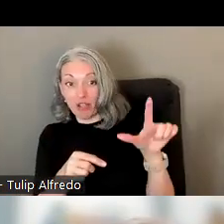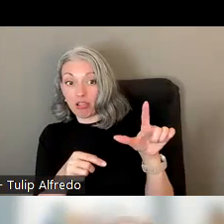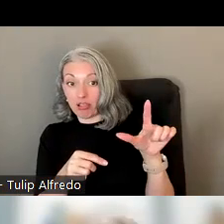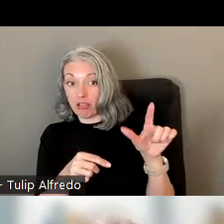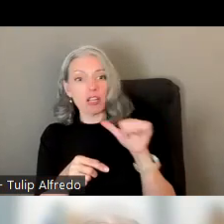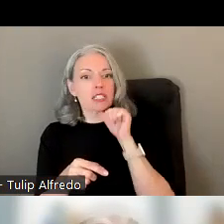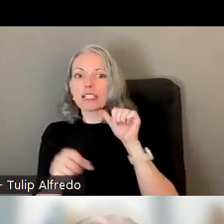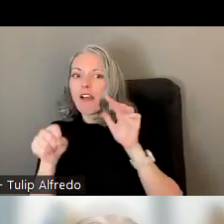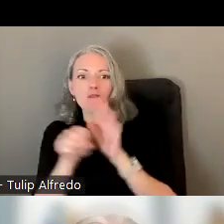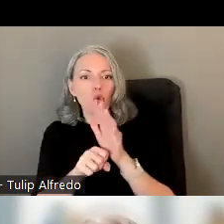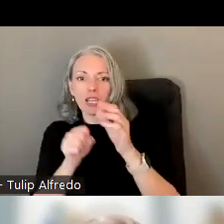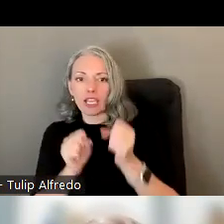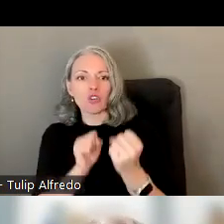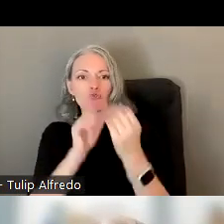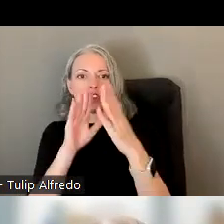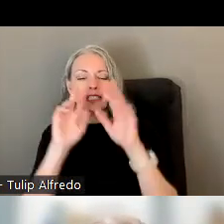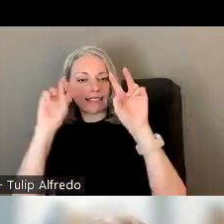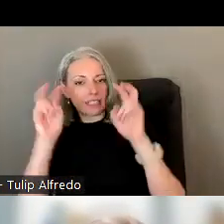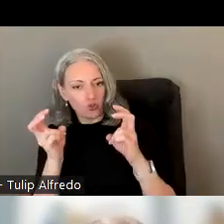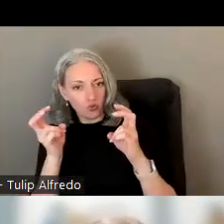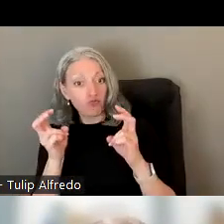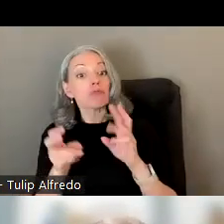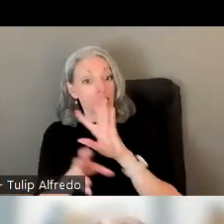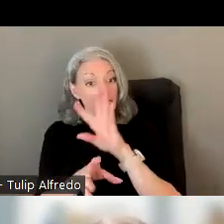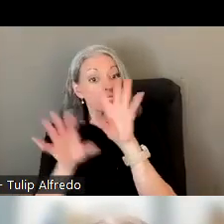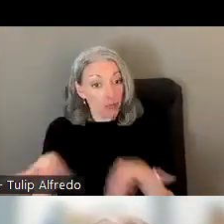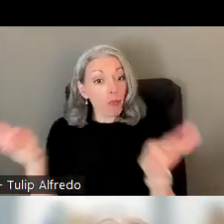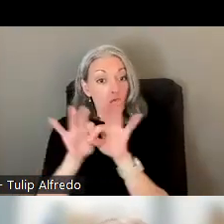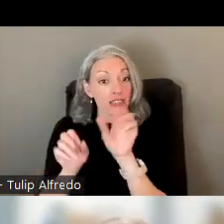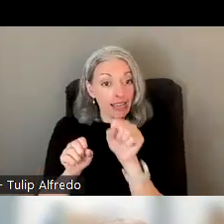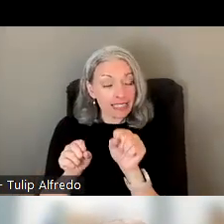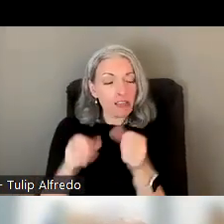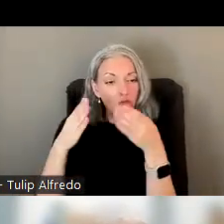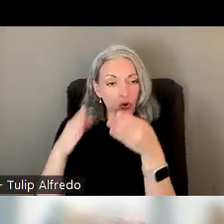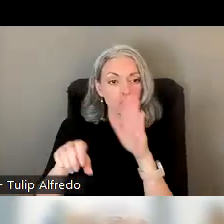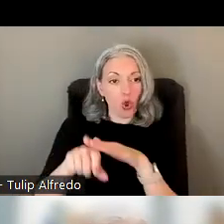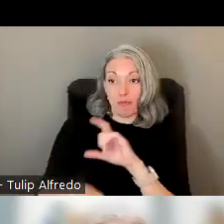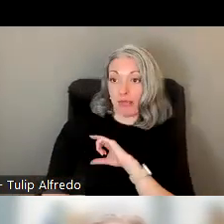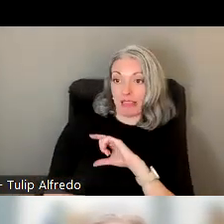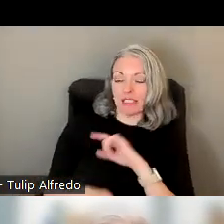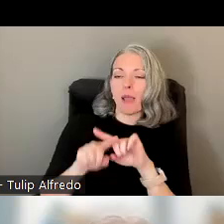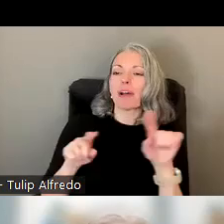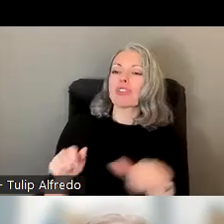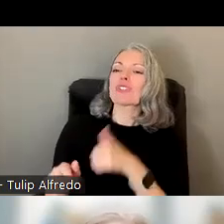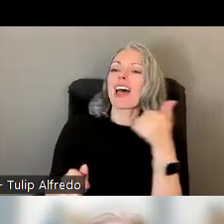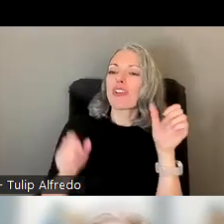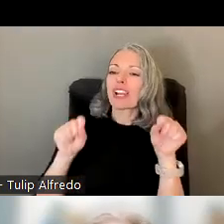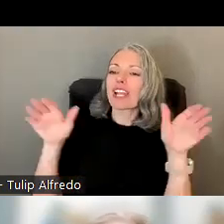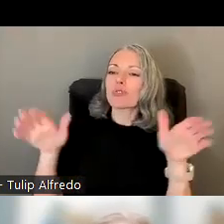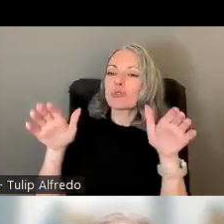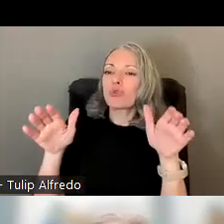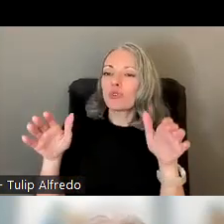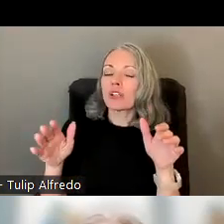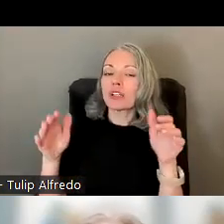not fully address the issue. It's a key piece of it because it is focused on law enforcement. There's so much else that could be done at the state level